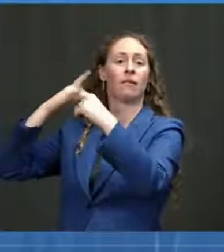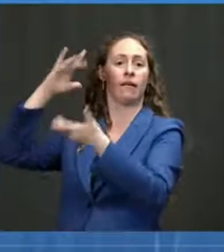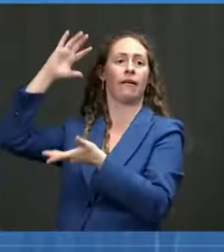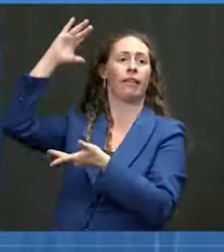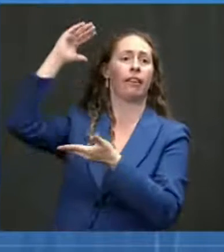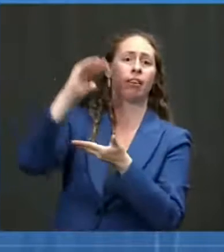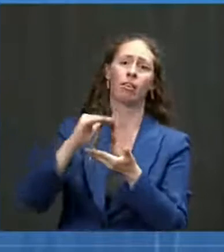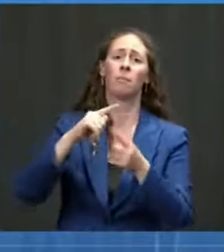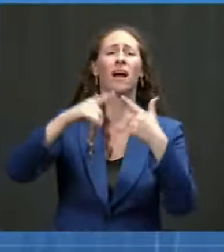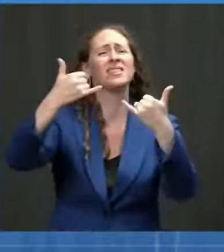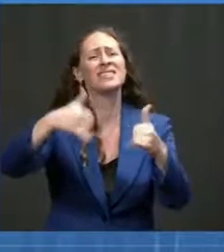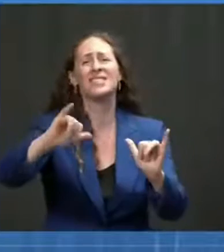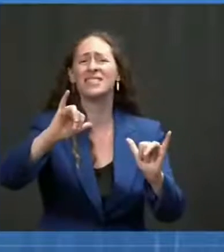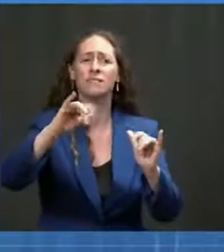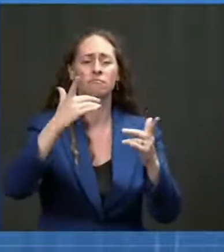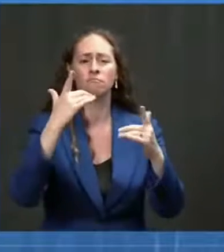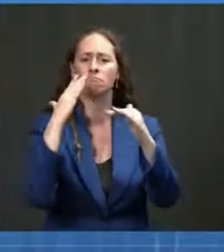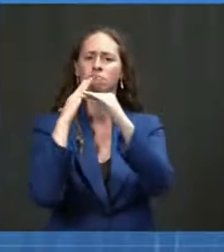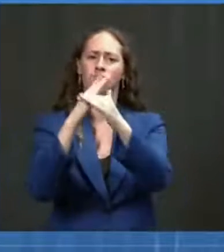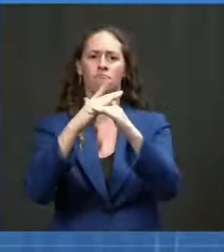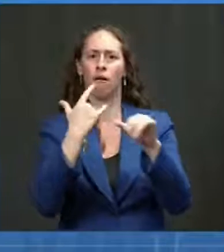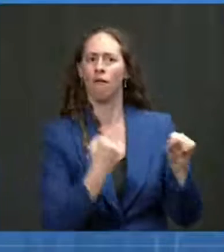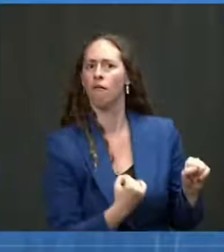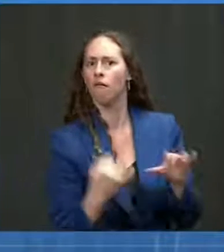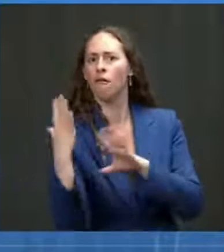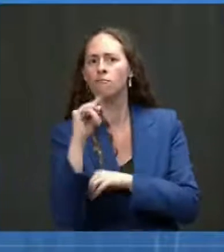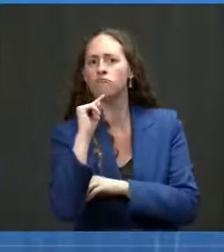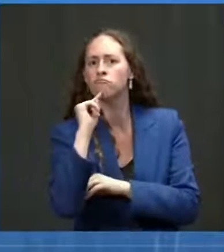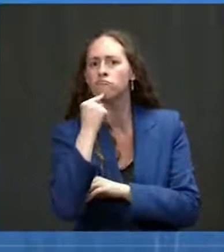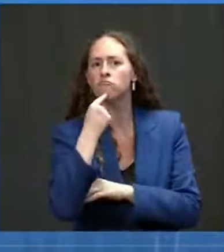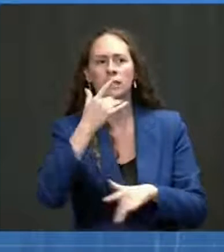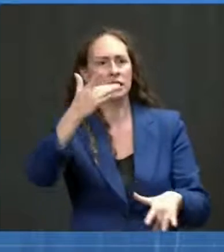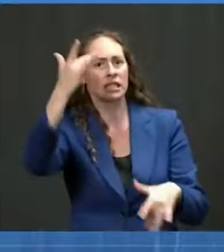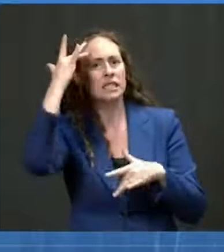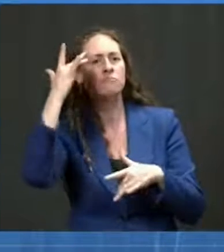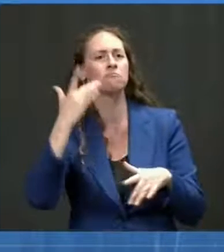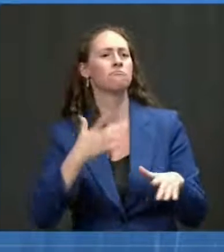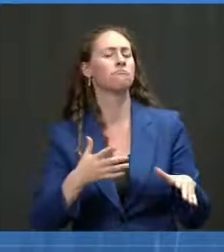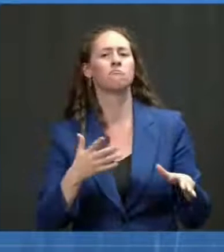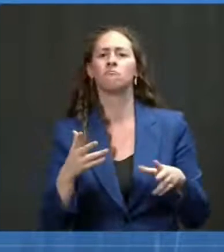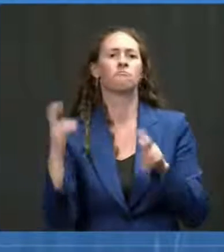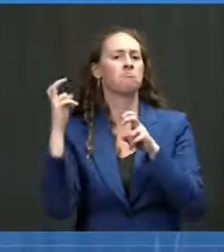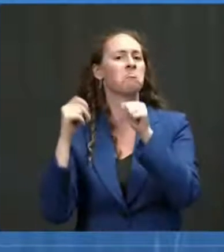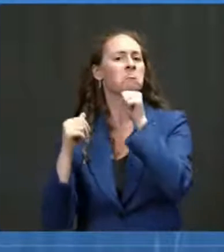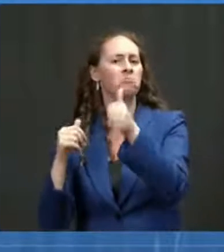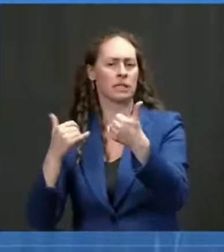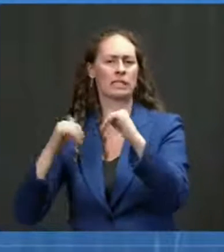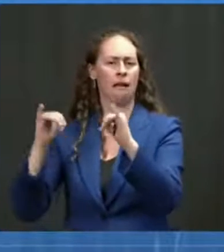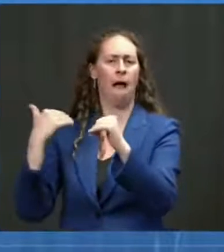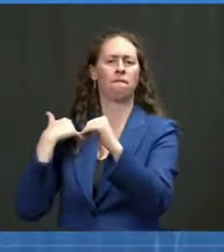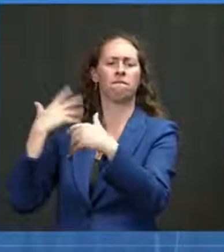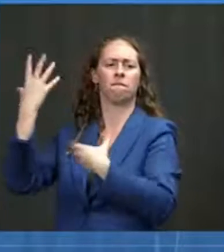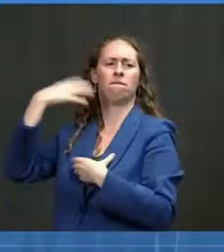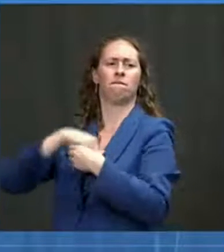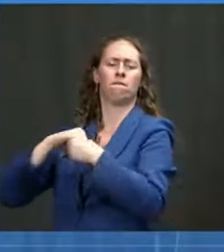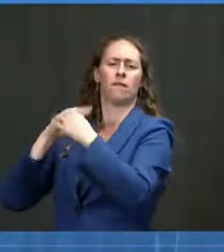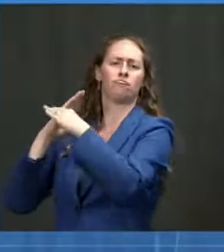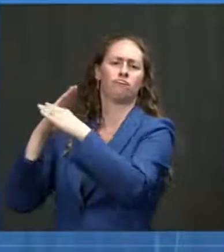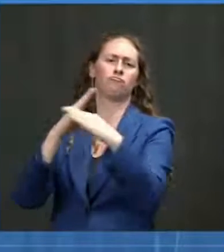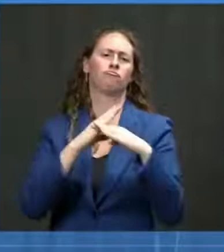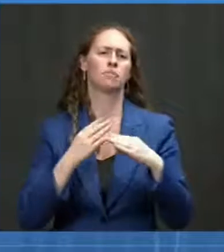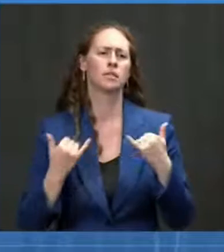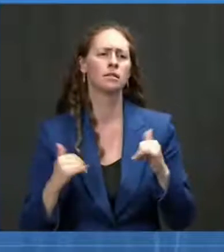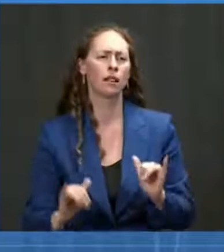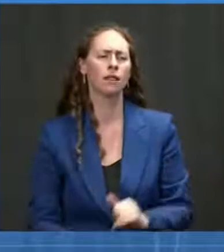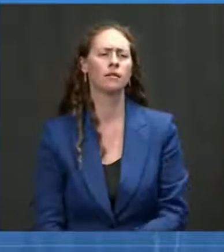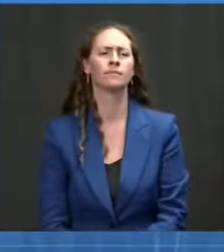up pretty well. As we make decisions about boosters, though, we also have to look at vaccine effectiveness in the specific context of